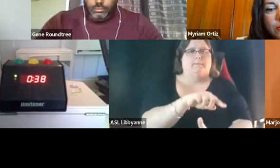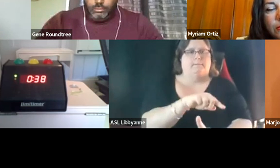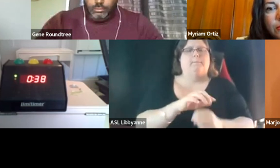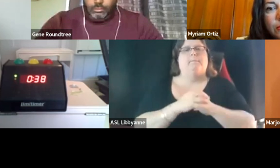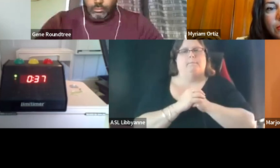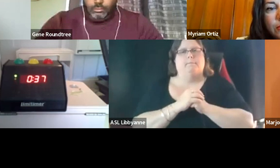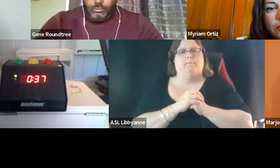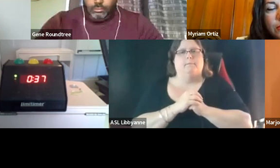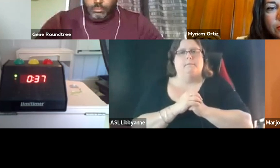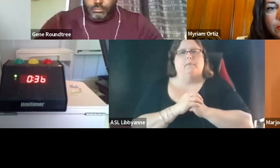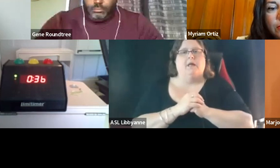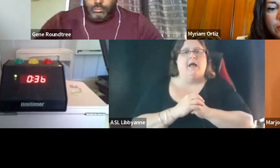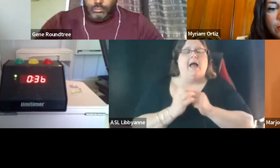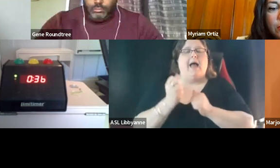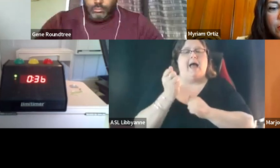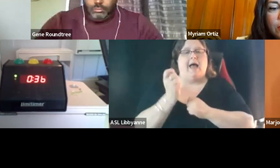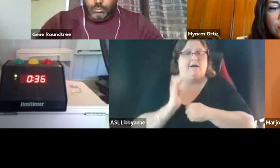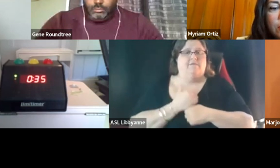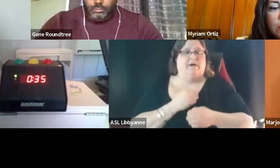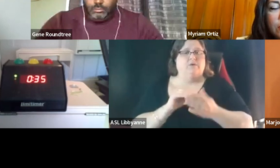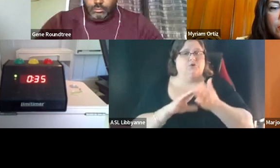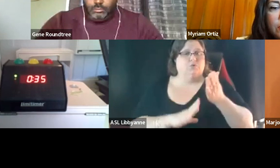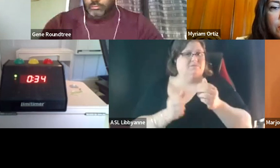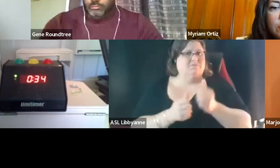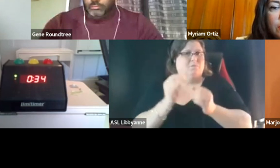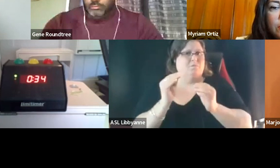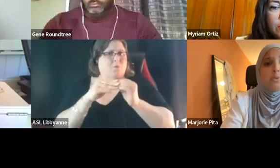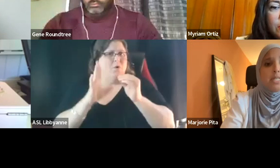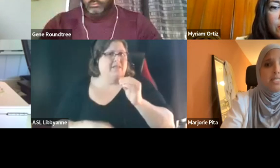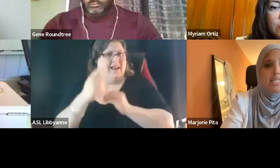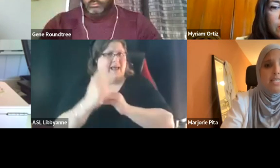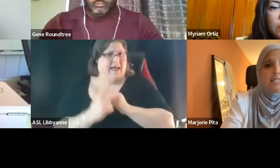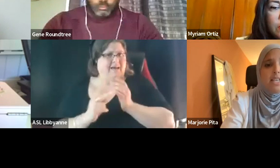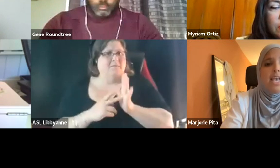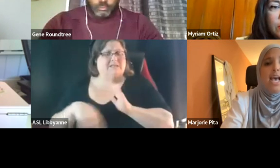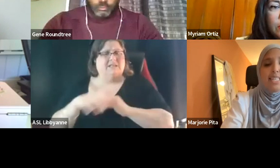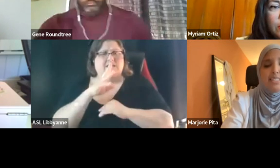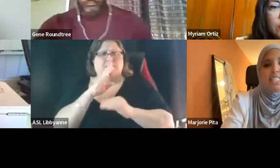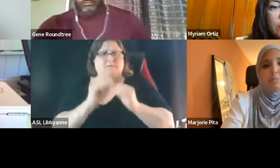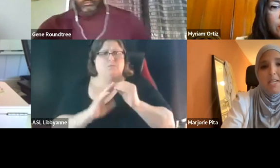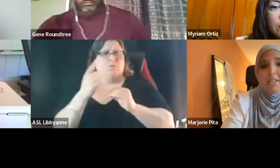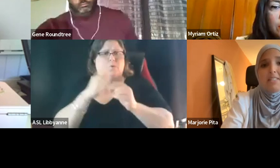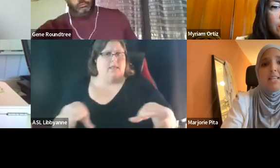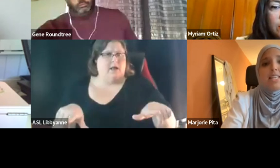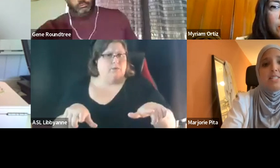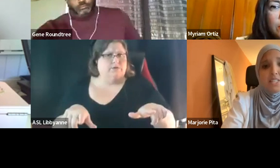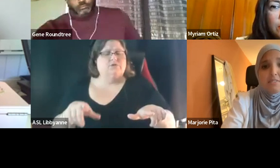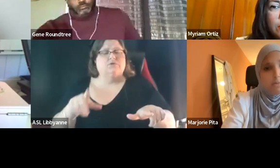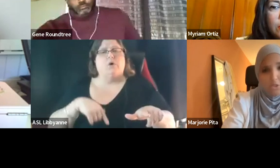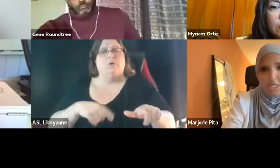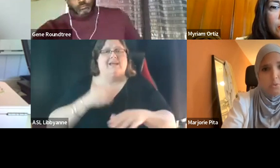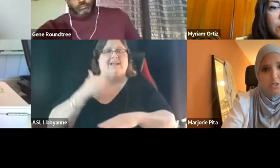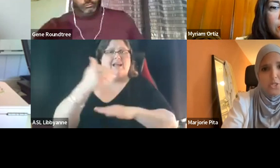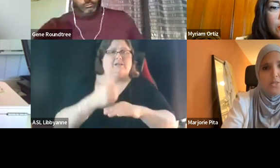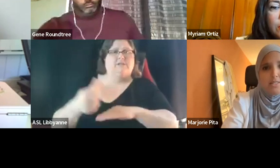almost half of its students are multilingual, it is important that the next superintendent has the experience